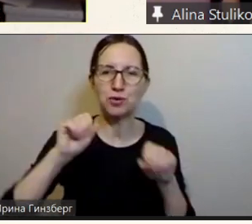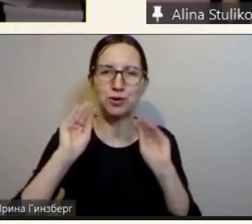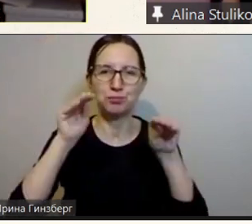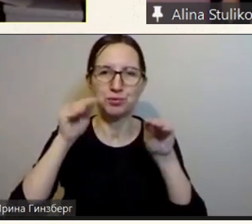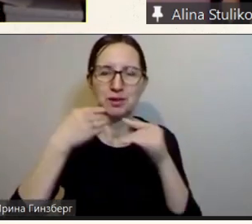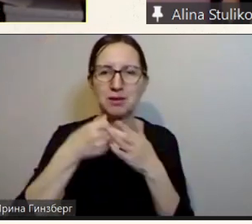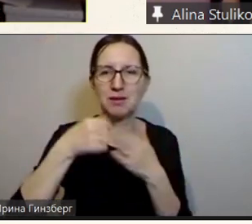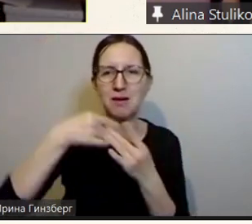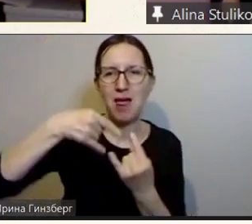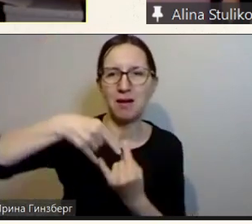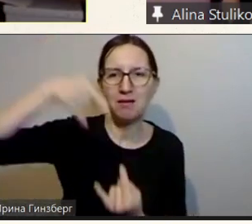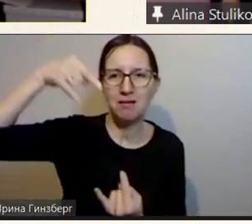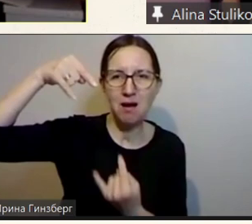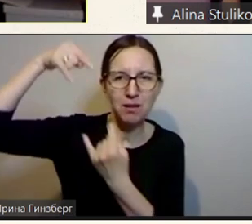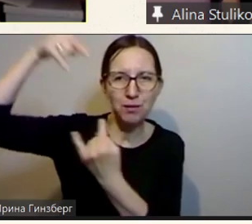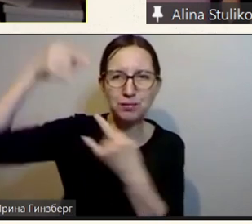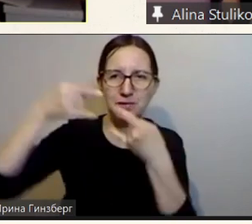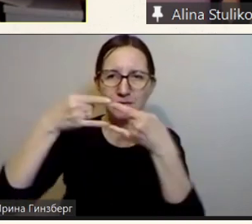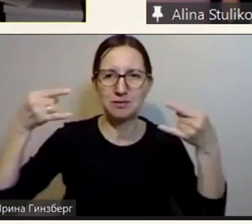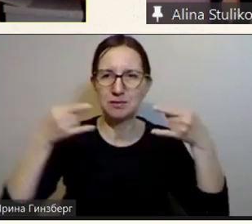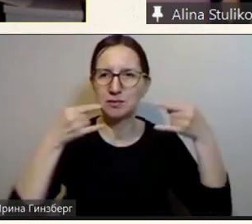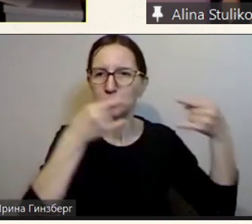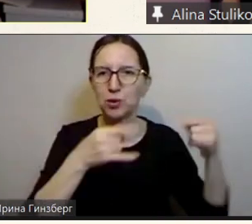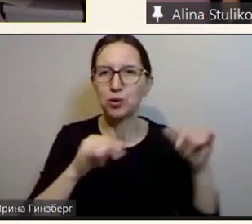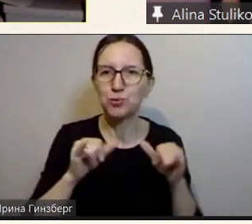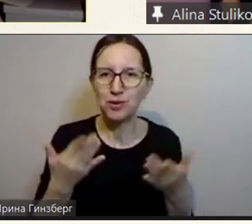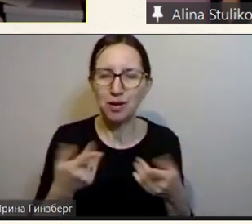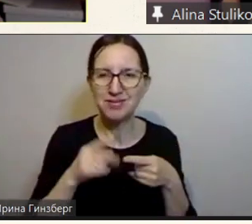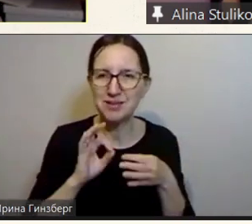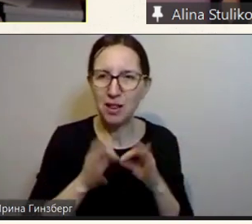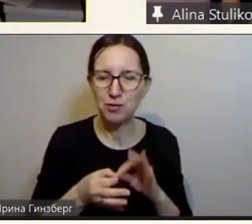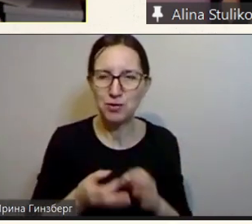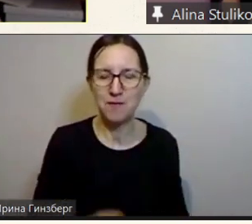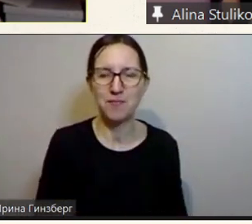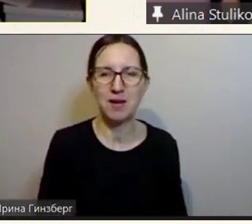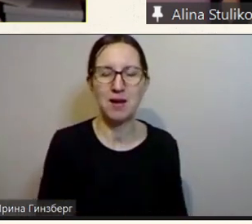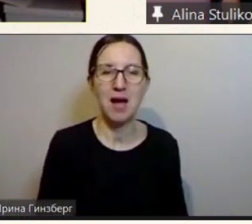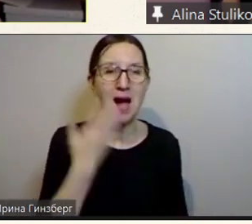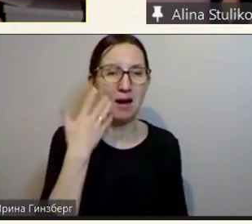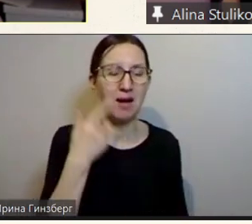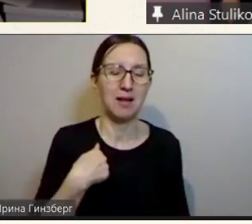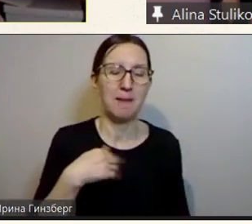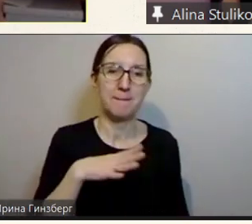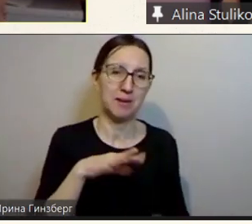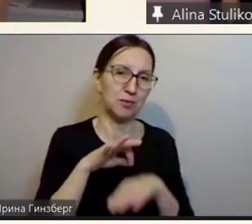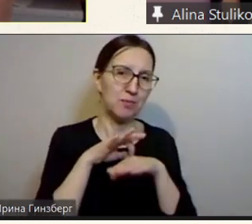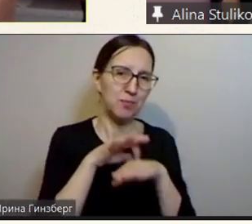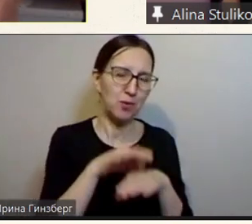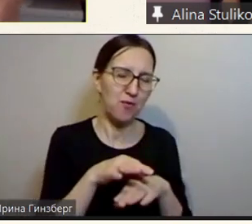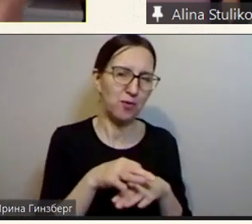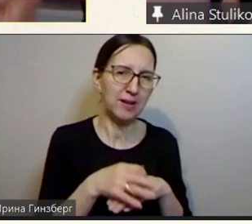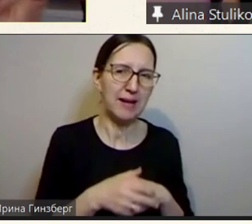Sometimes, like we did an exhibition in Uppsala Cathedral, which is another huge cathedral in Sweden,